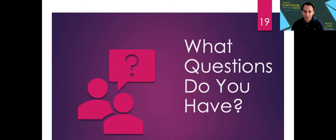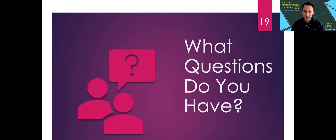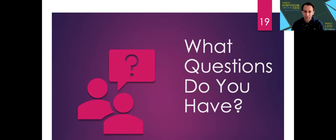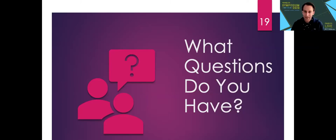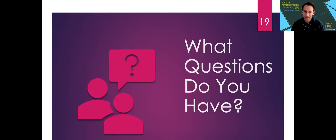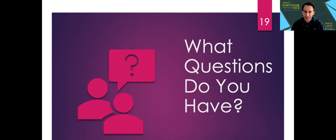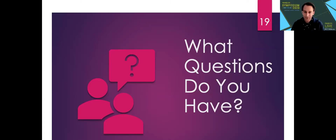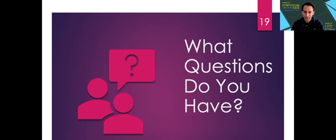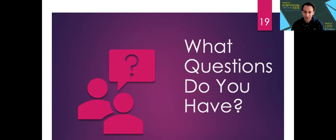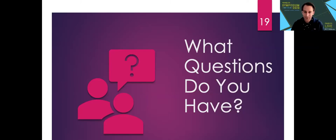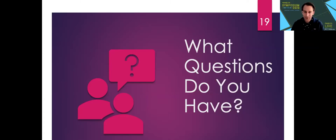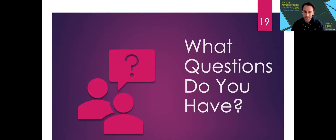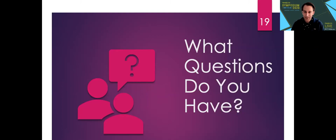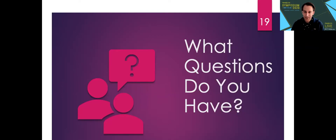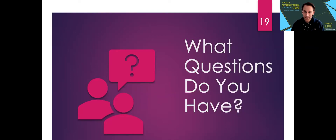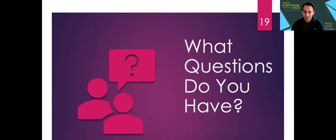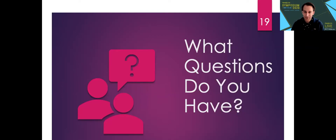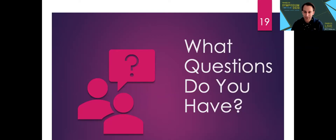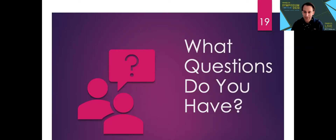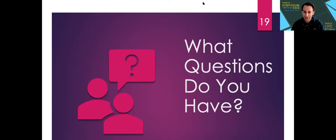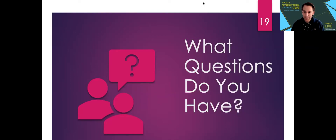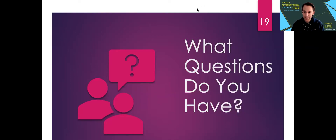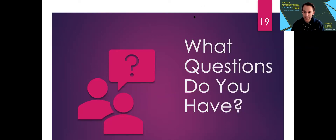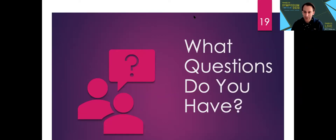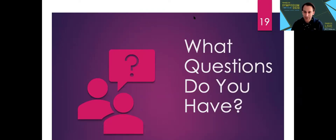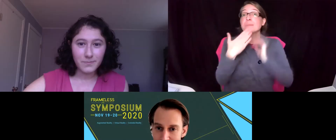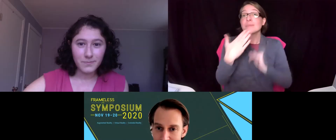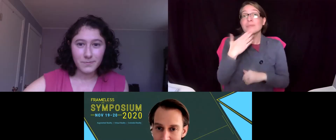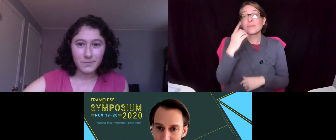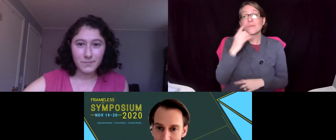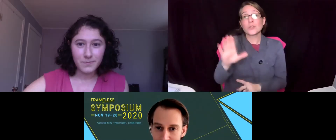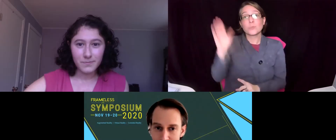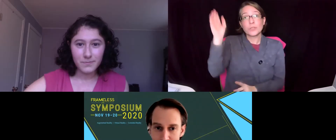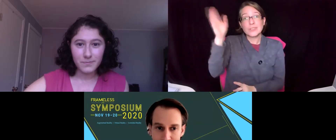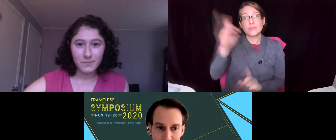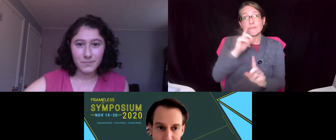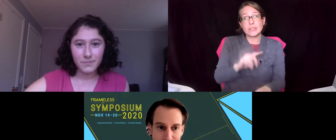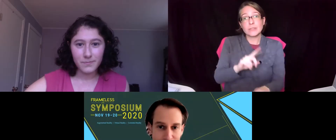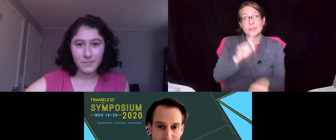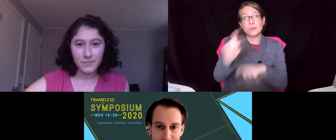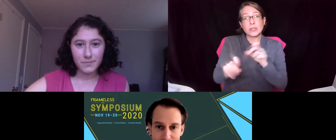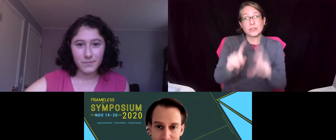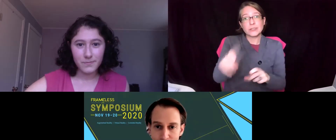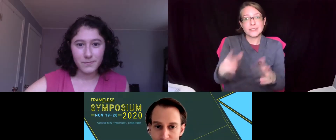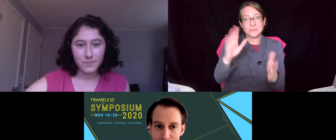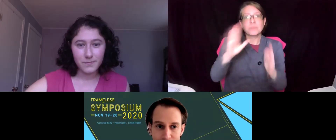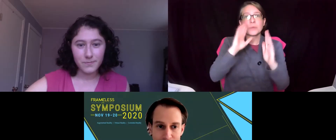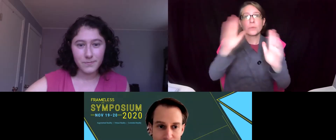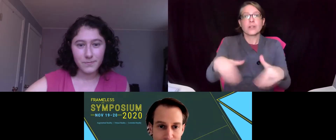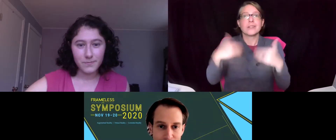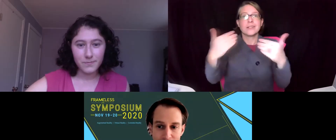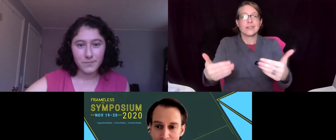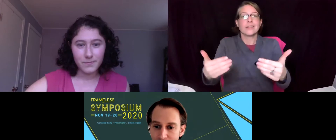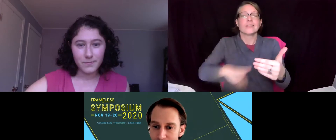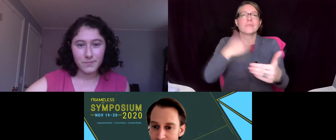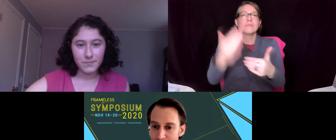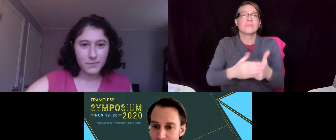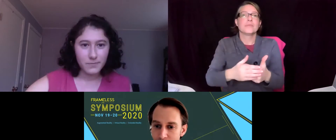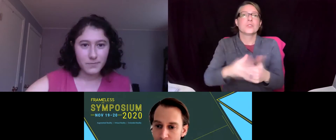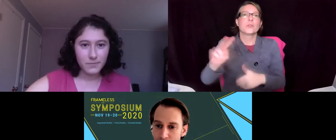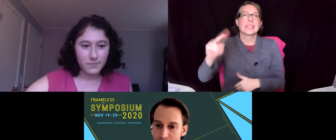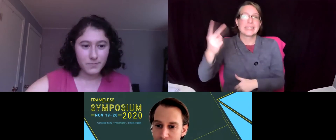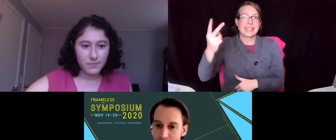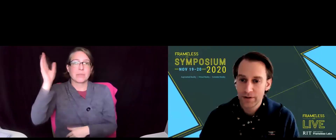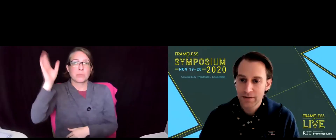Okay, well, with that, I thank you for your presentation and for your answers to the questions, and we'll go ahead and move to the second presenters.